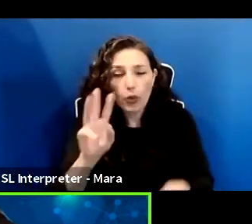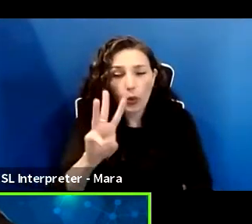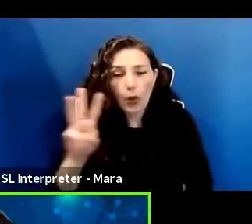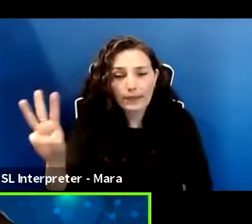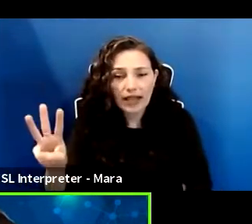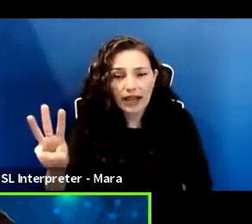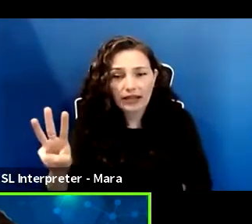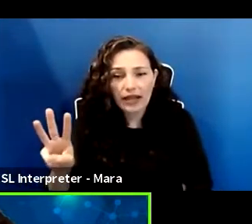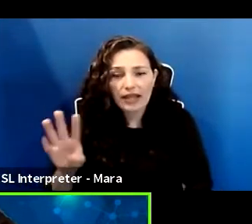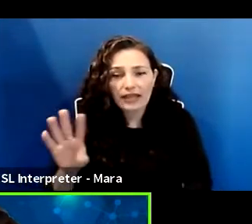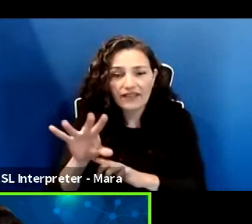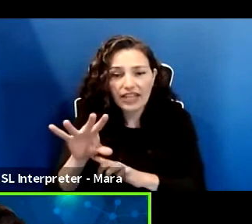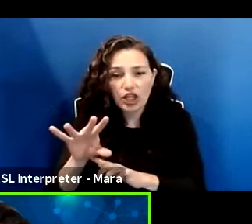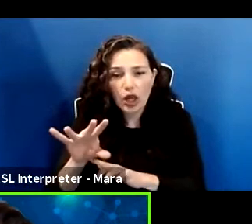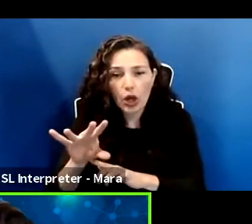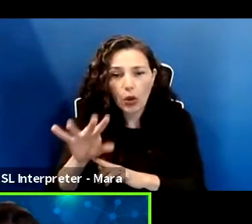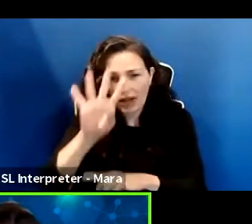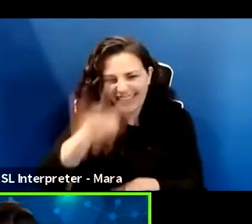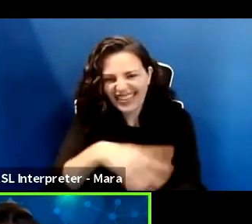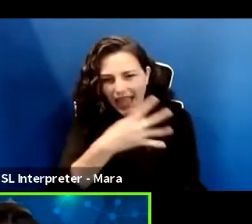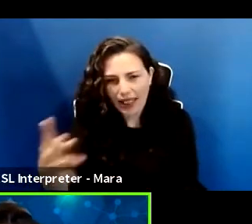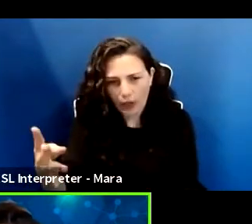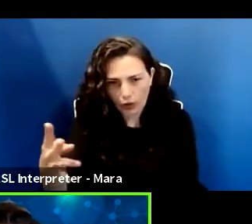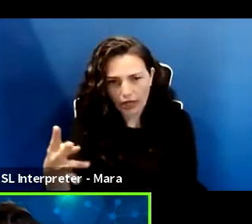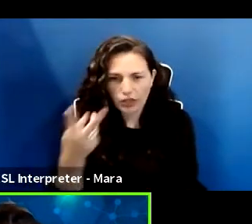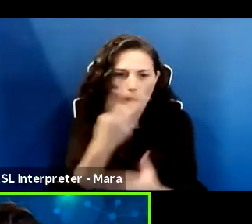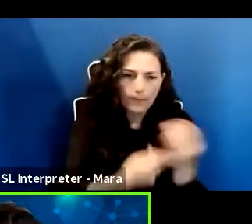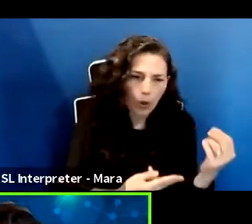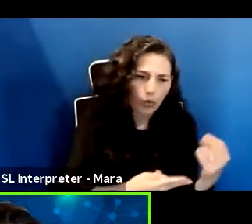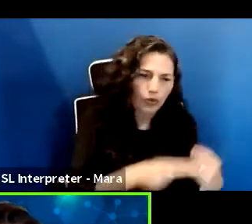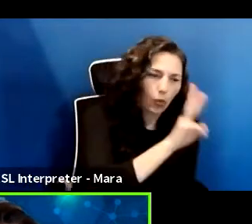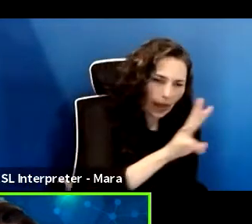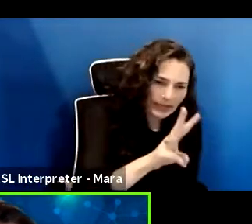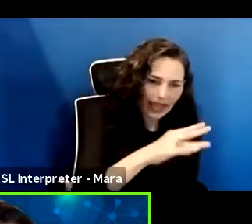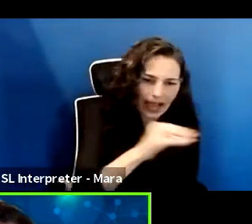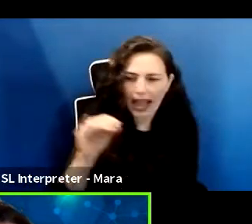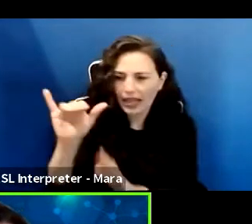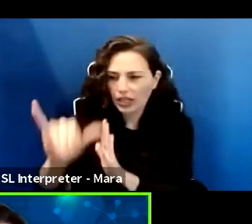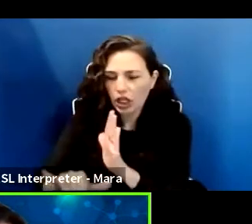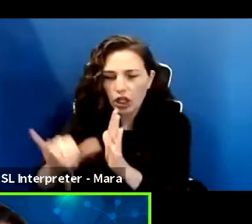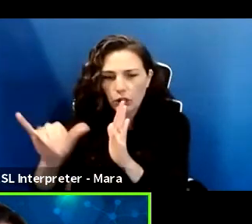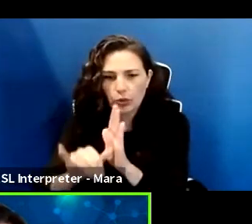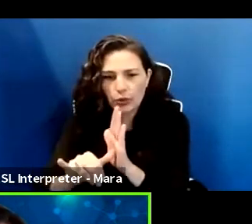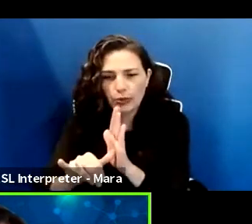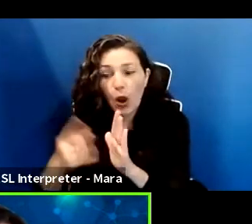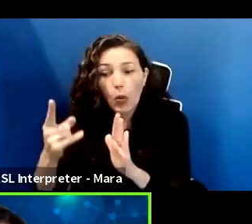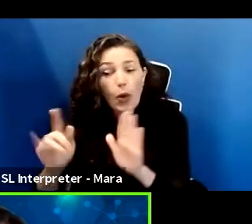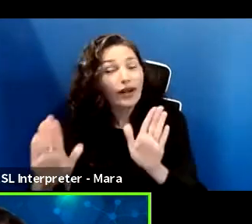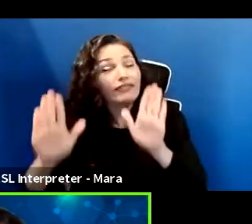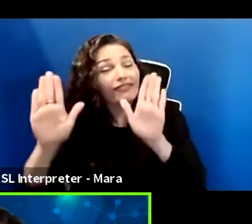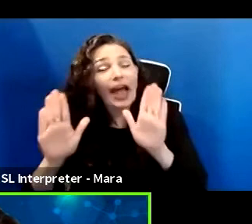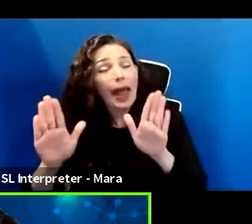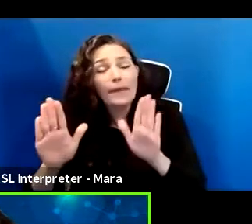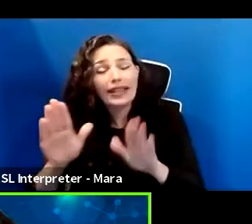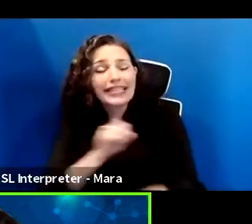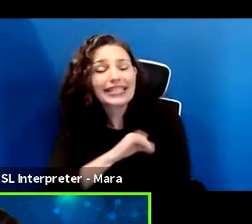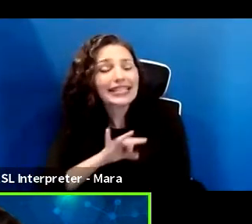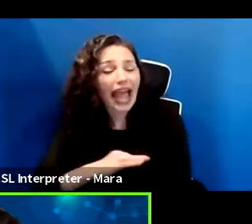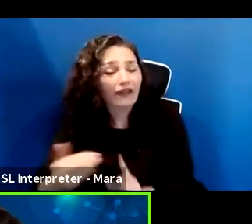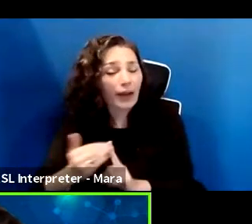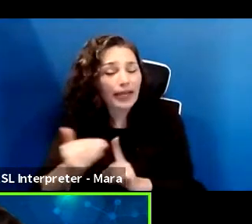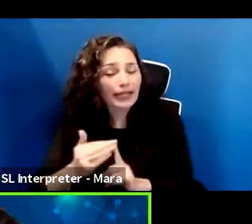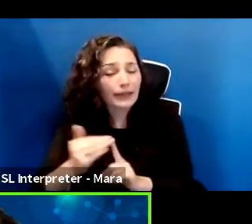on sagaftra.org. So both YouTube and the website. I was just reminded by one of our fabulous staffers.